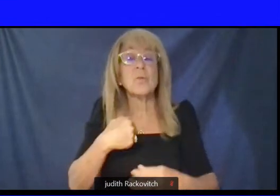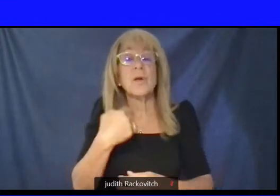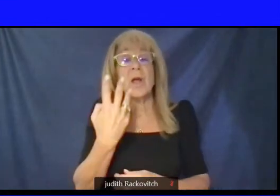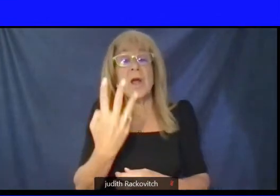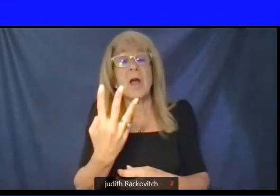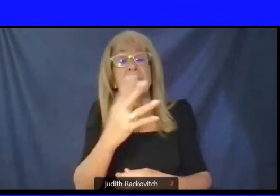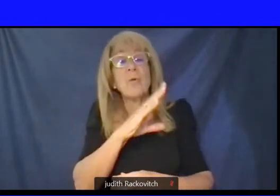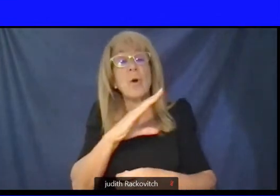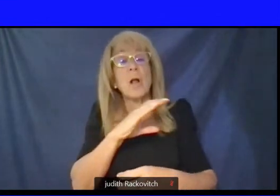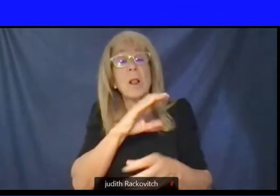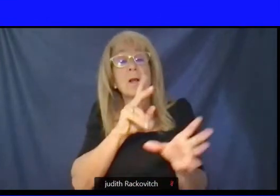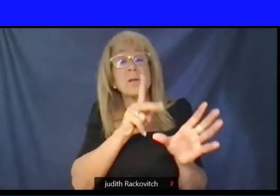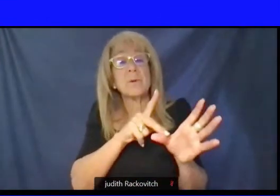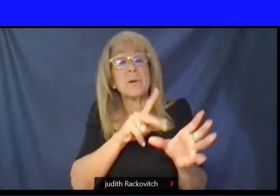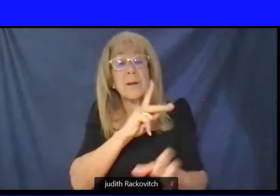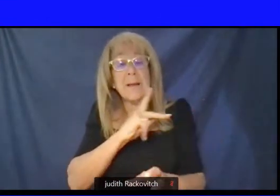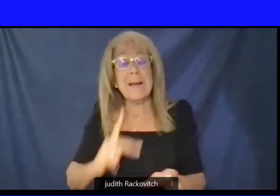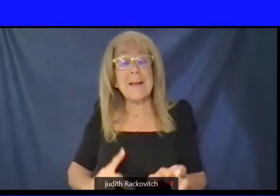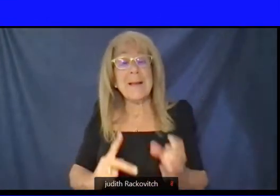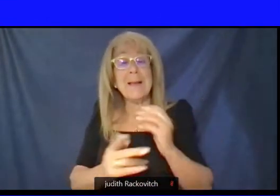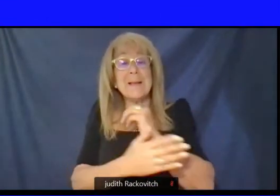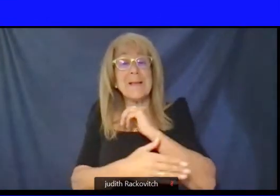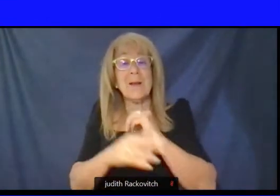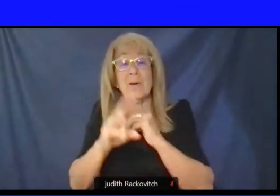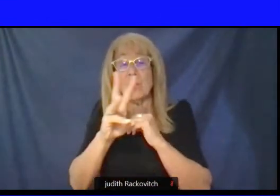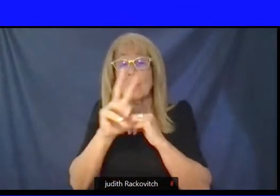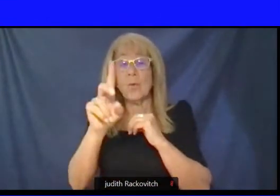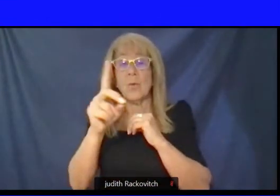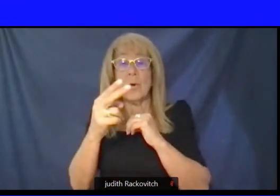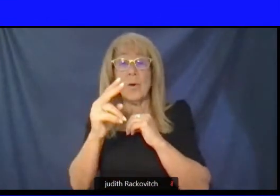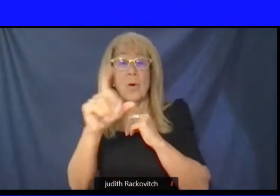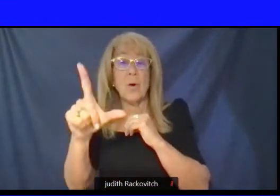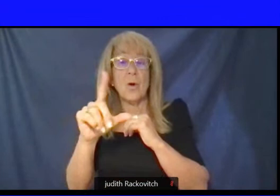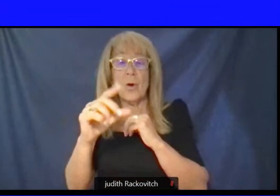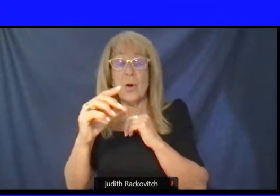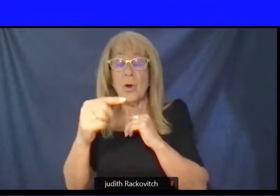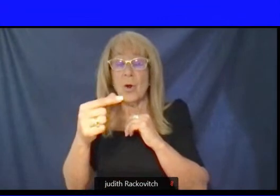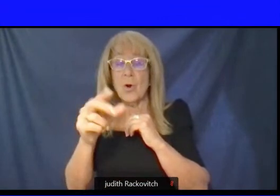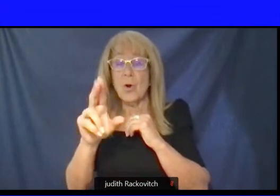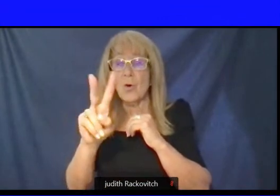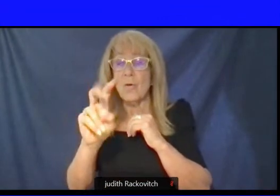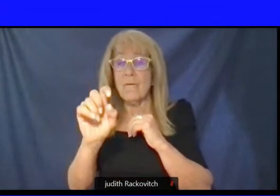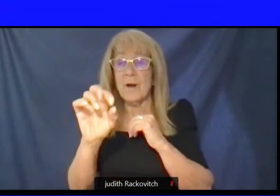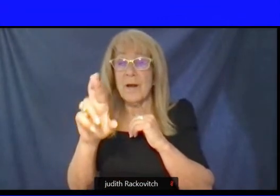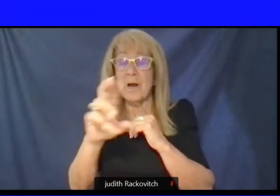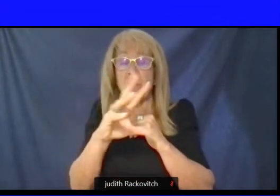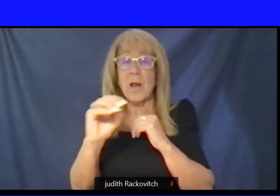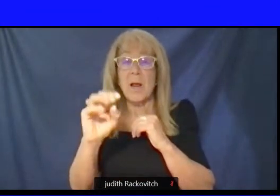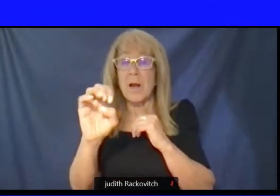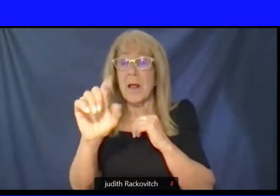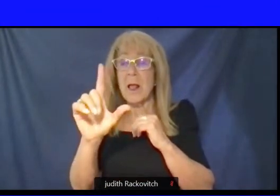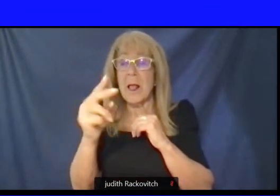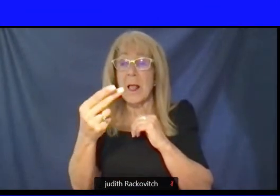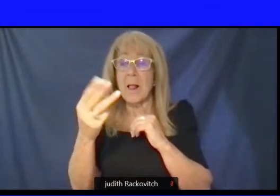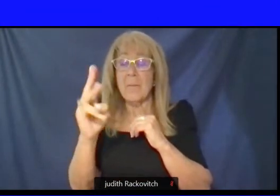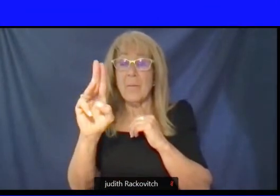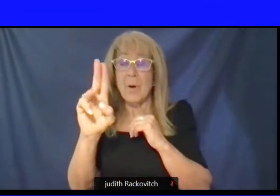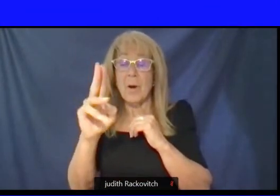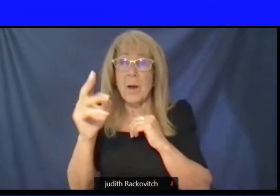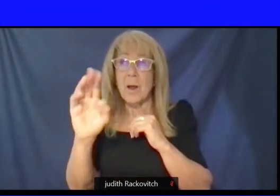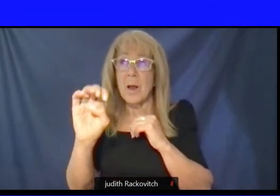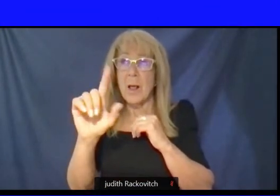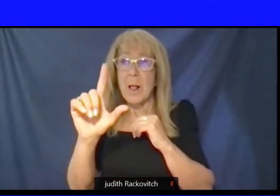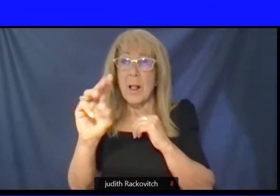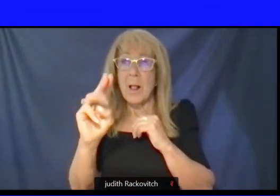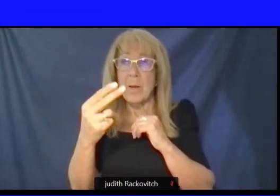Harlem. In the areas where BHERD operates, 911 call operators dispatch new BHERD teams, which consist of